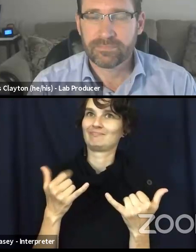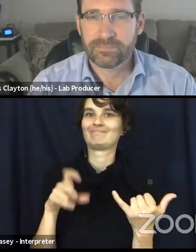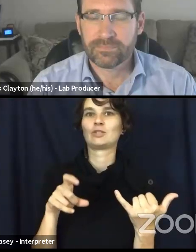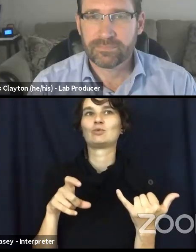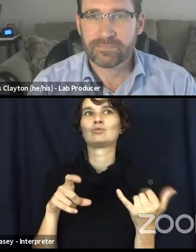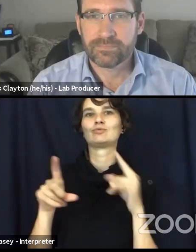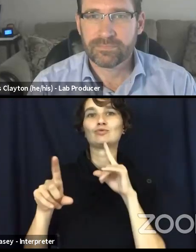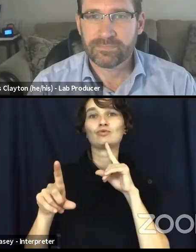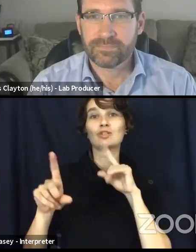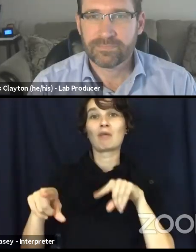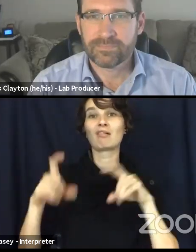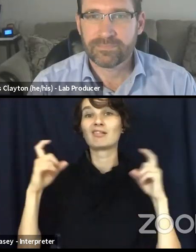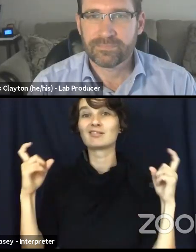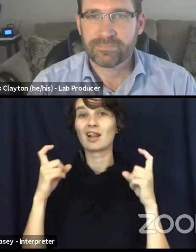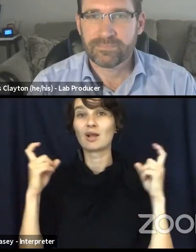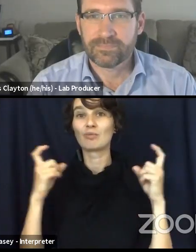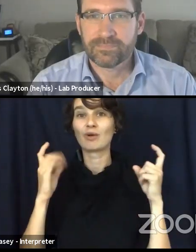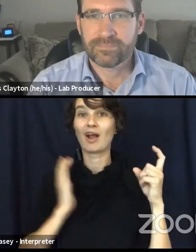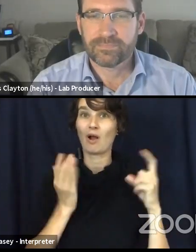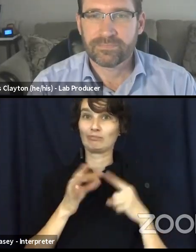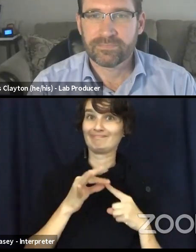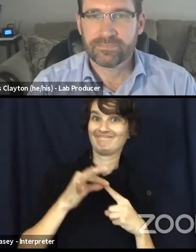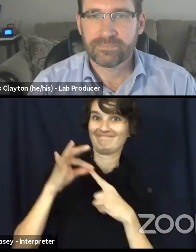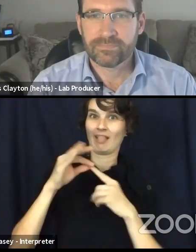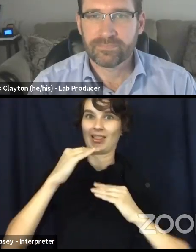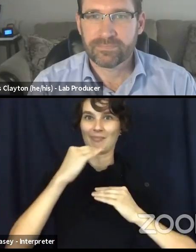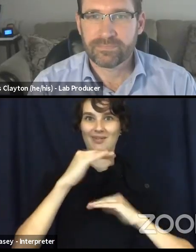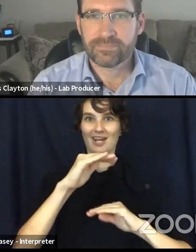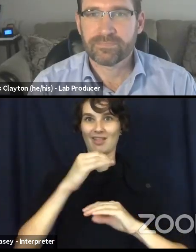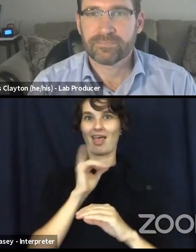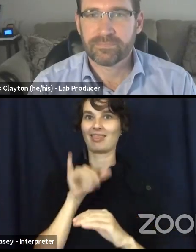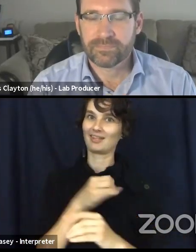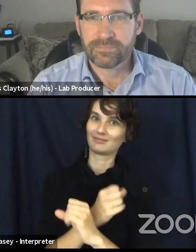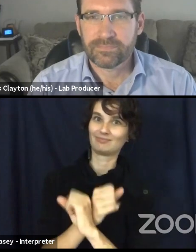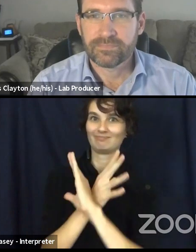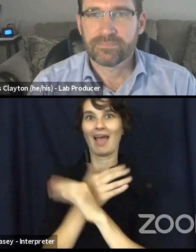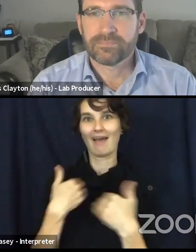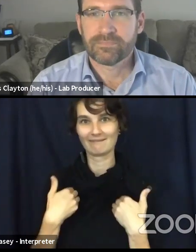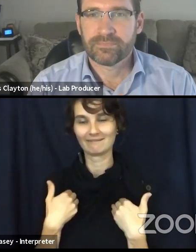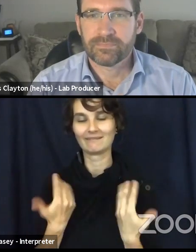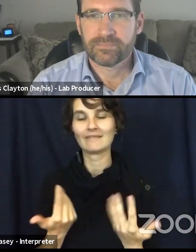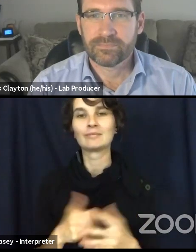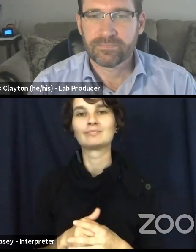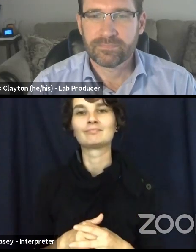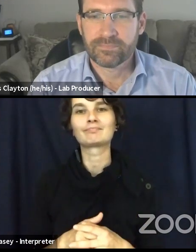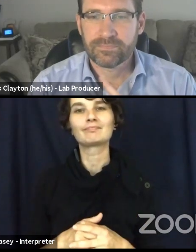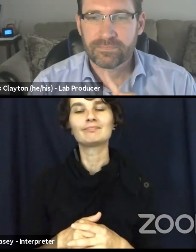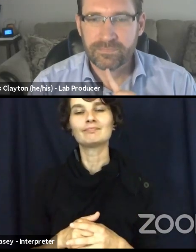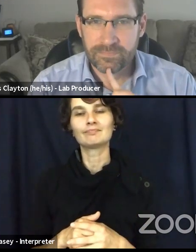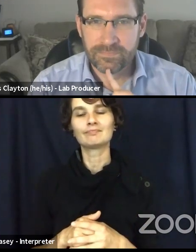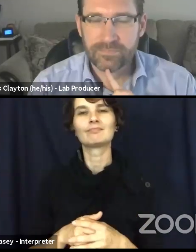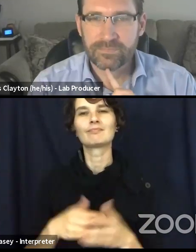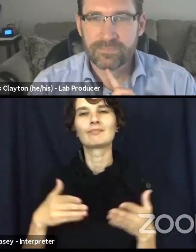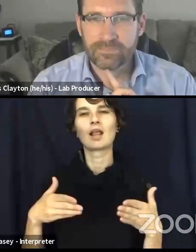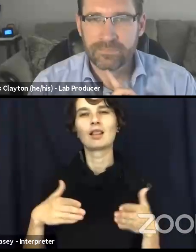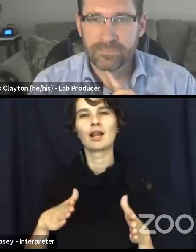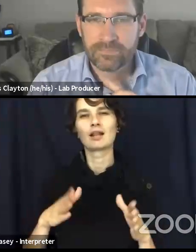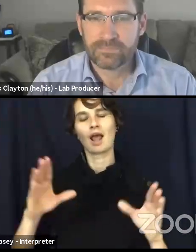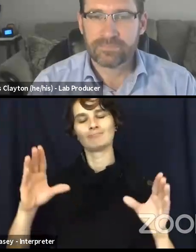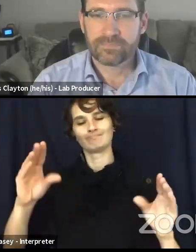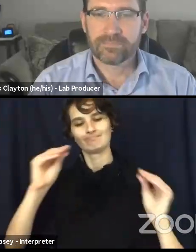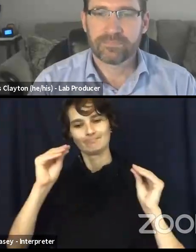respond and celebrate to the unique parameters that virtual context is proposing, and kind of letting that teach us how it opens